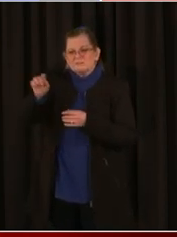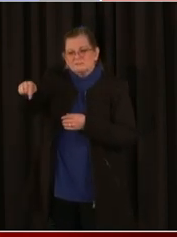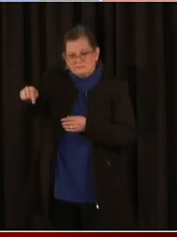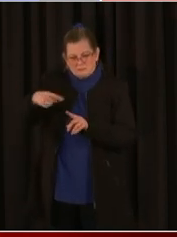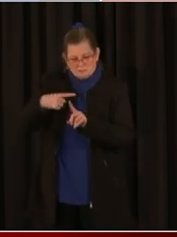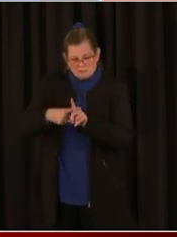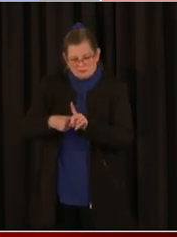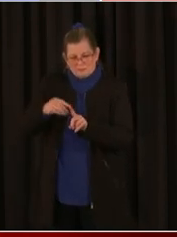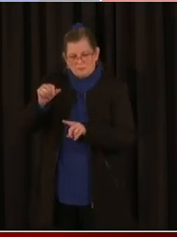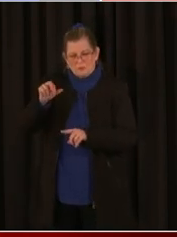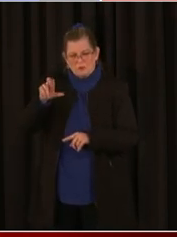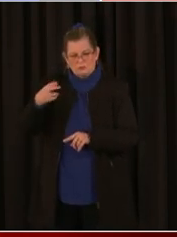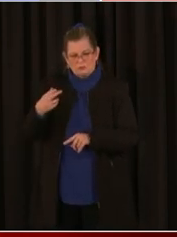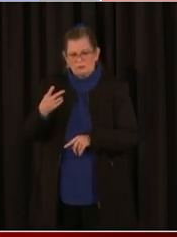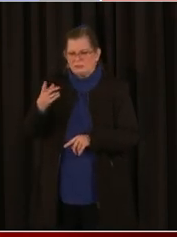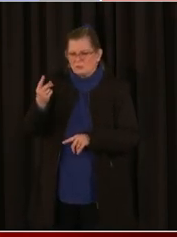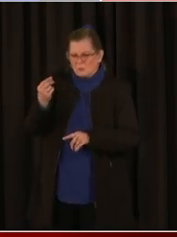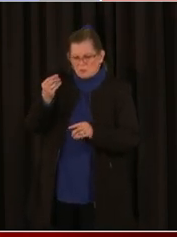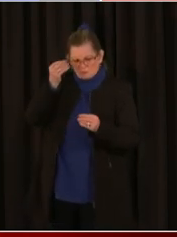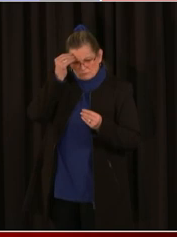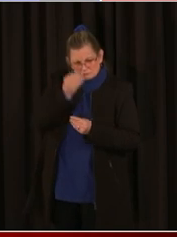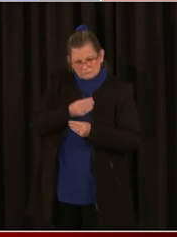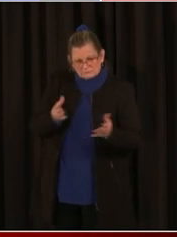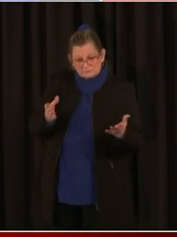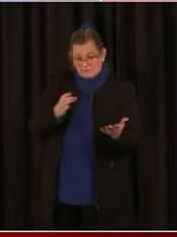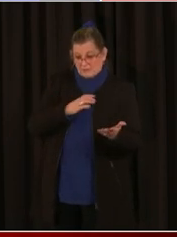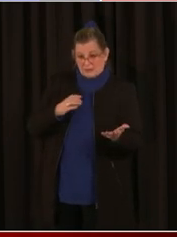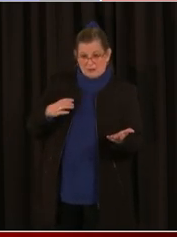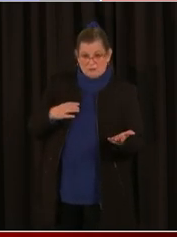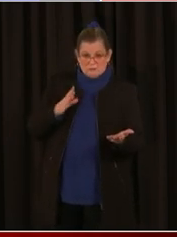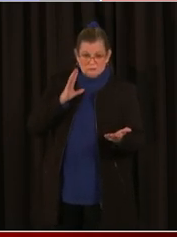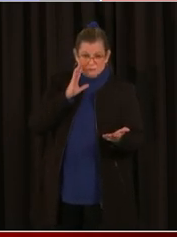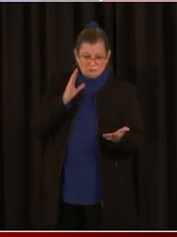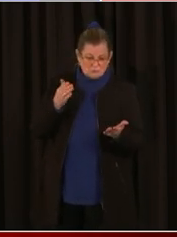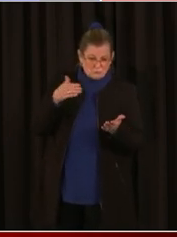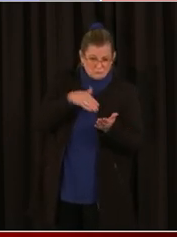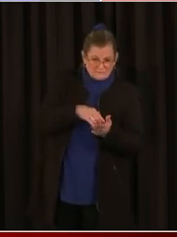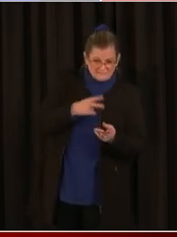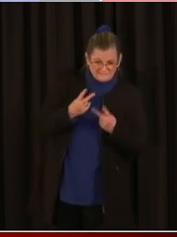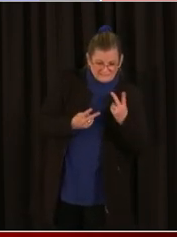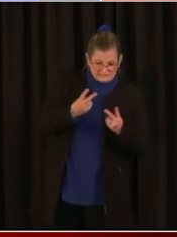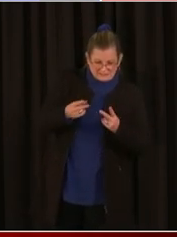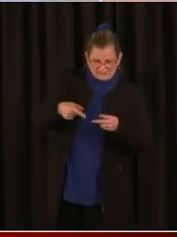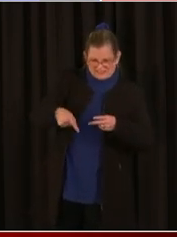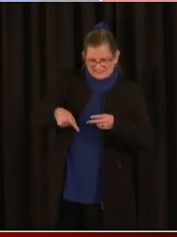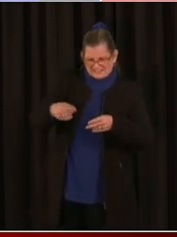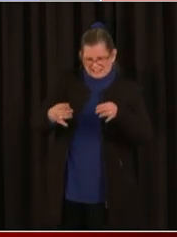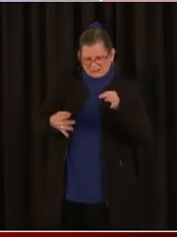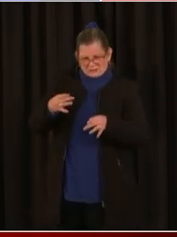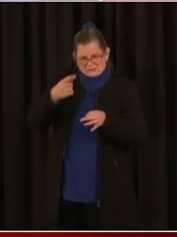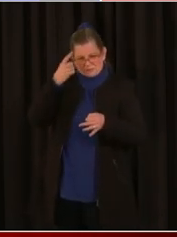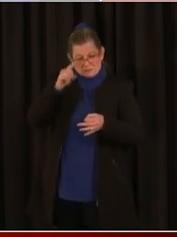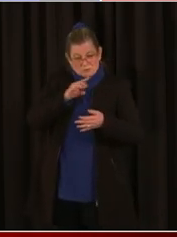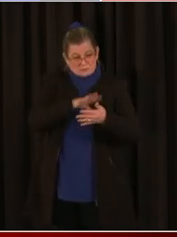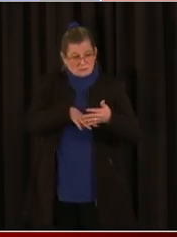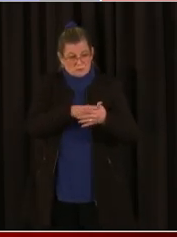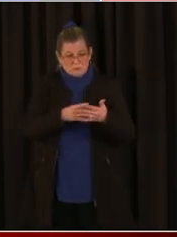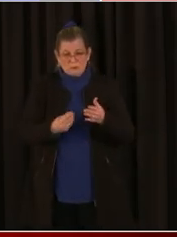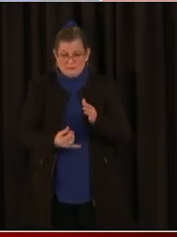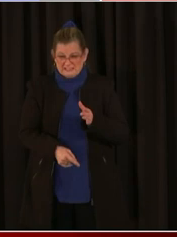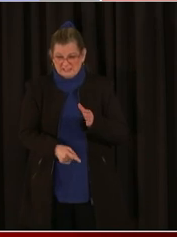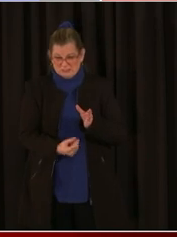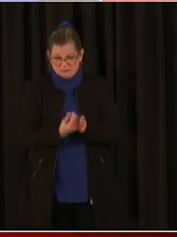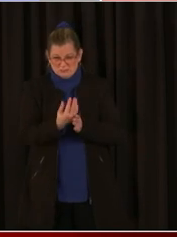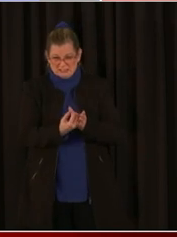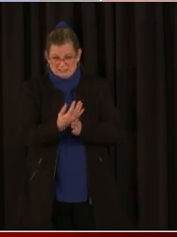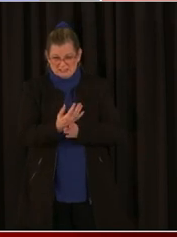questions, is that the council has revisited its hearing schedule for the spring. Through the first 3-4 months